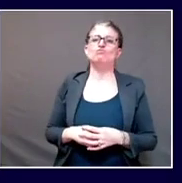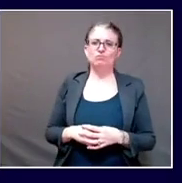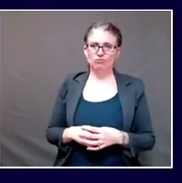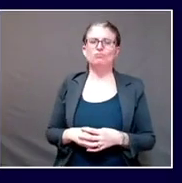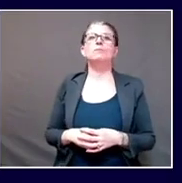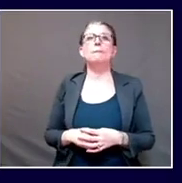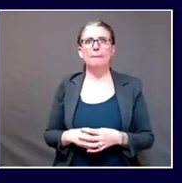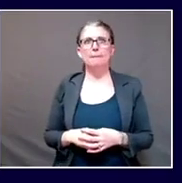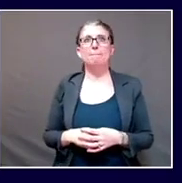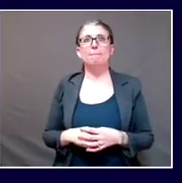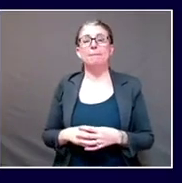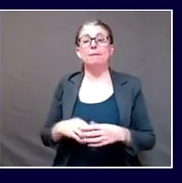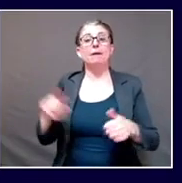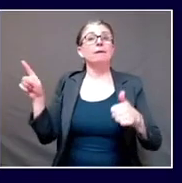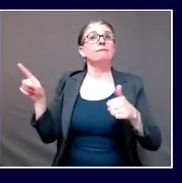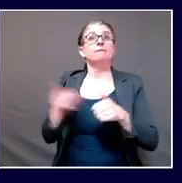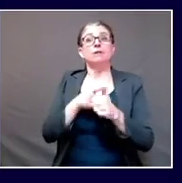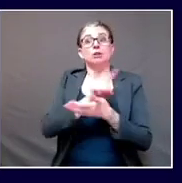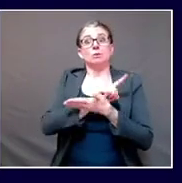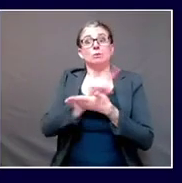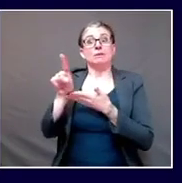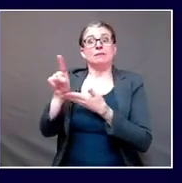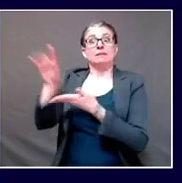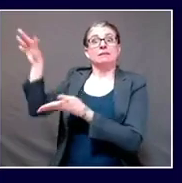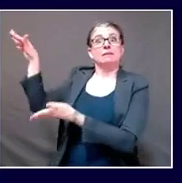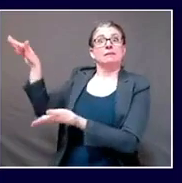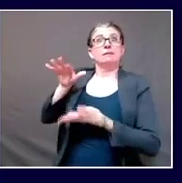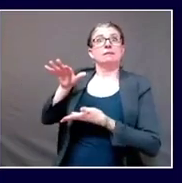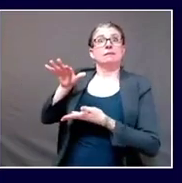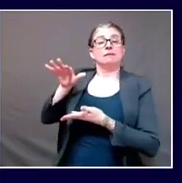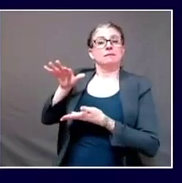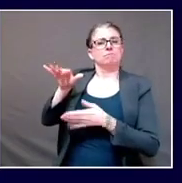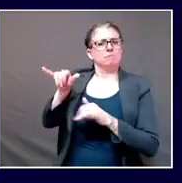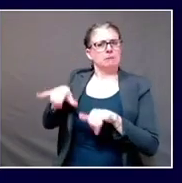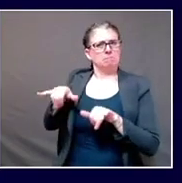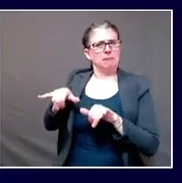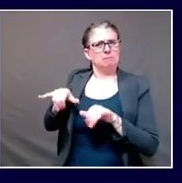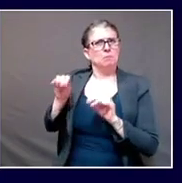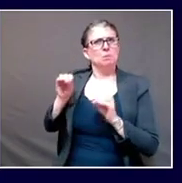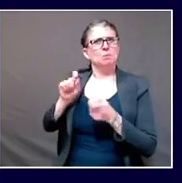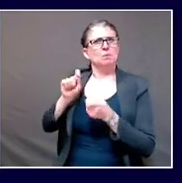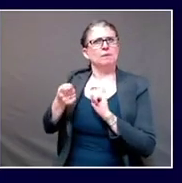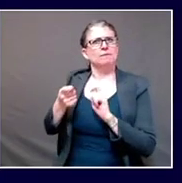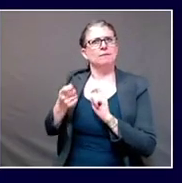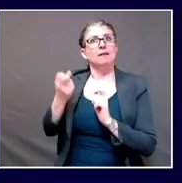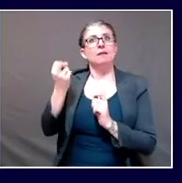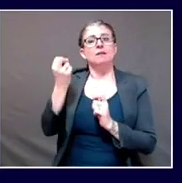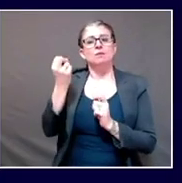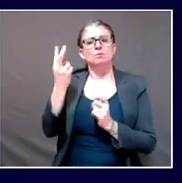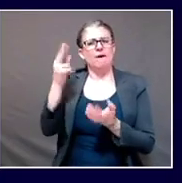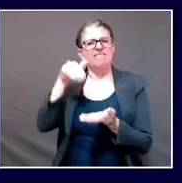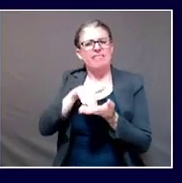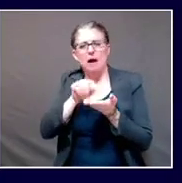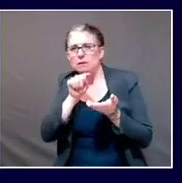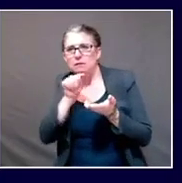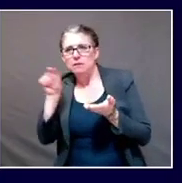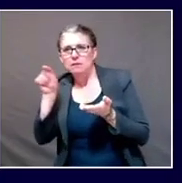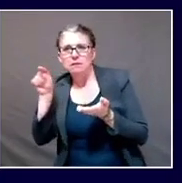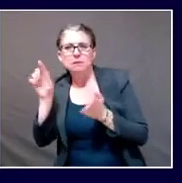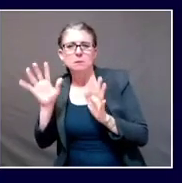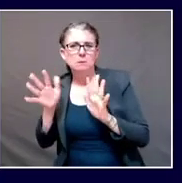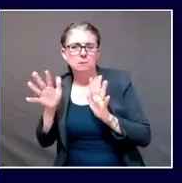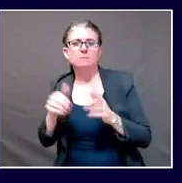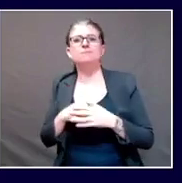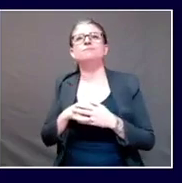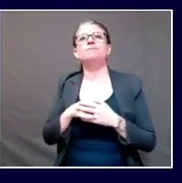changed. Uh, that remains static. What we've done in this latest version is because of the conversations that we have had with